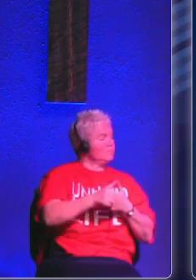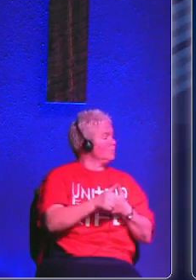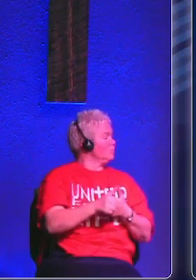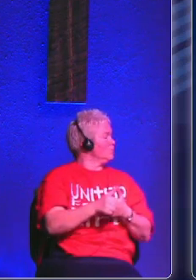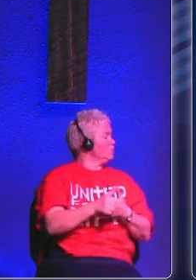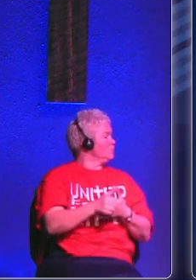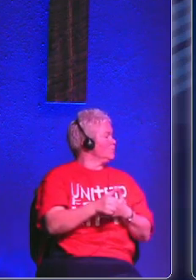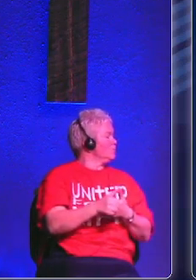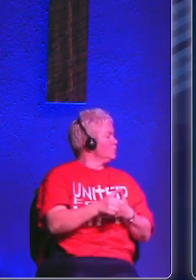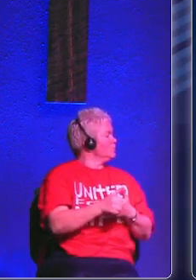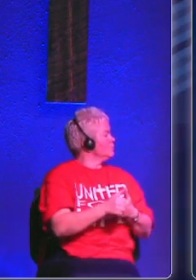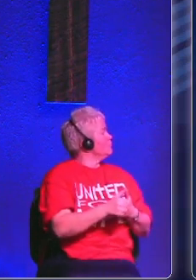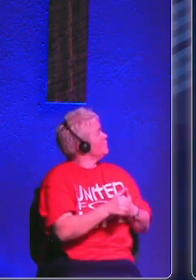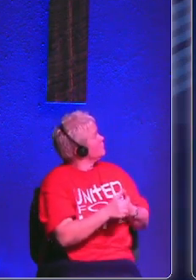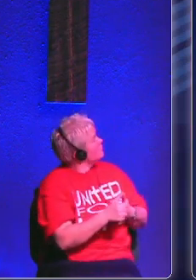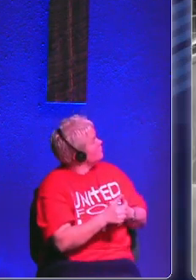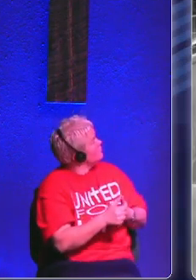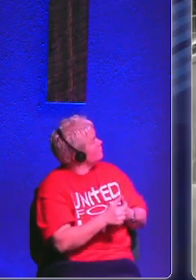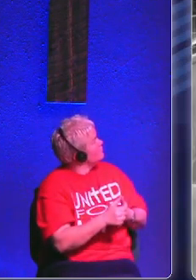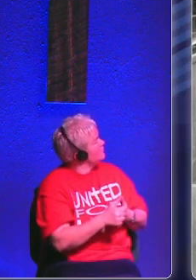remember?